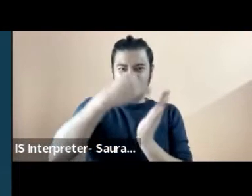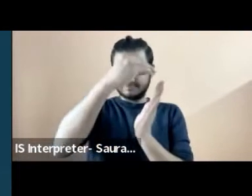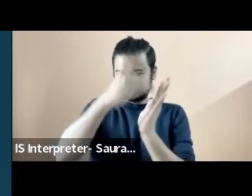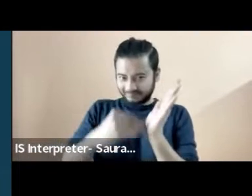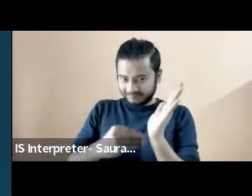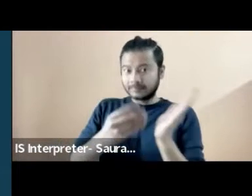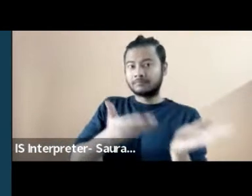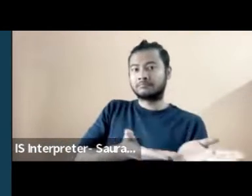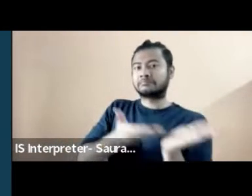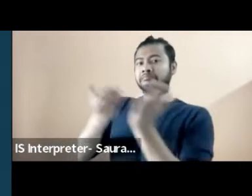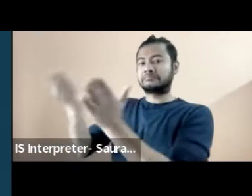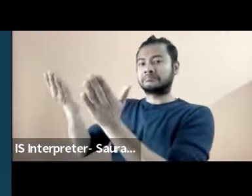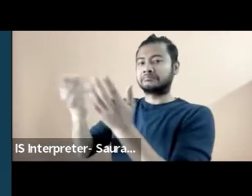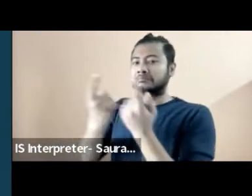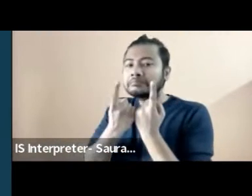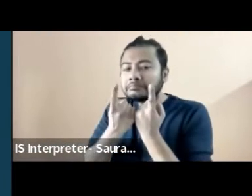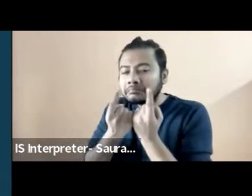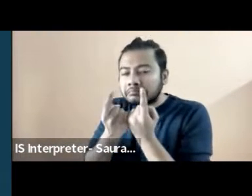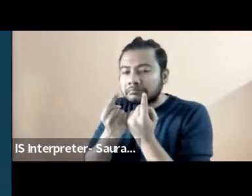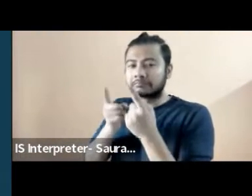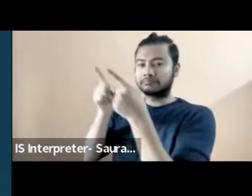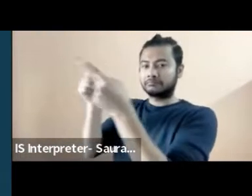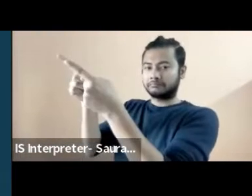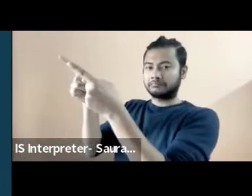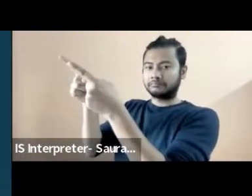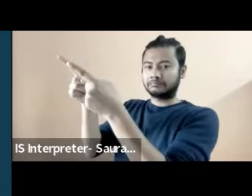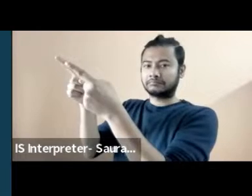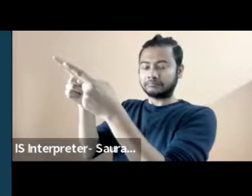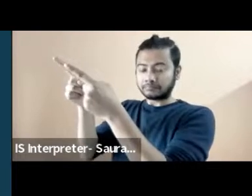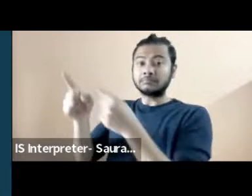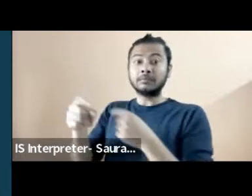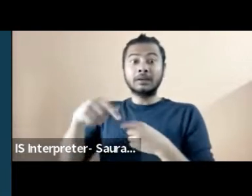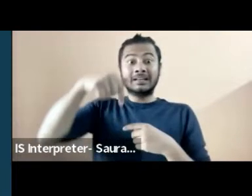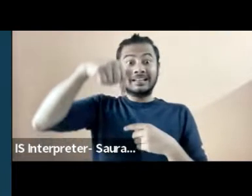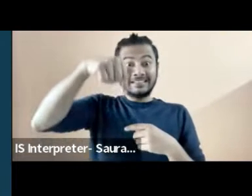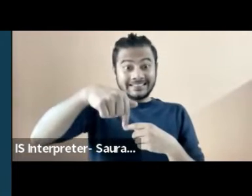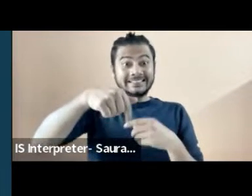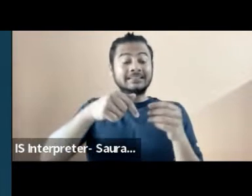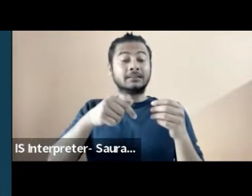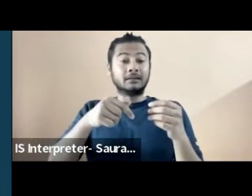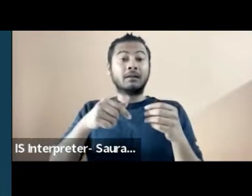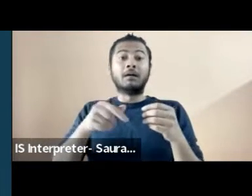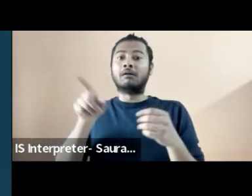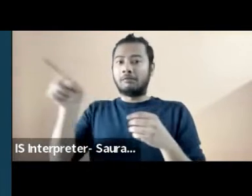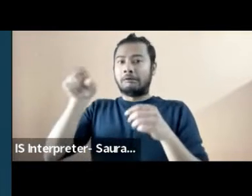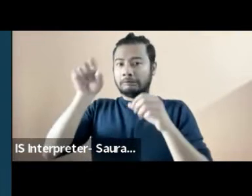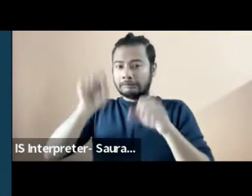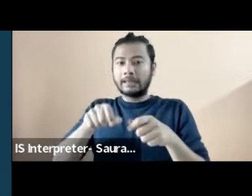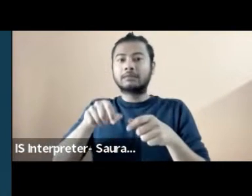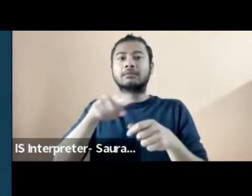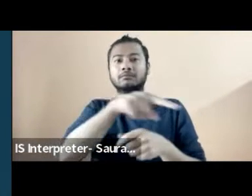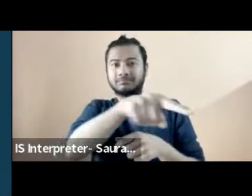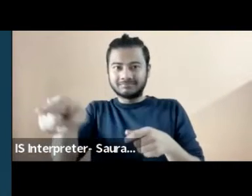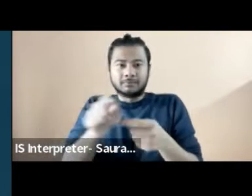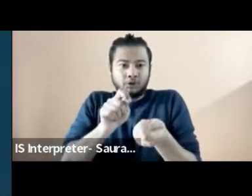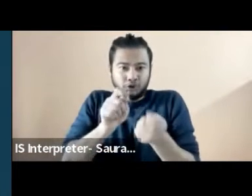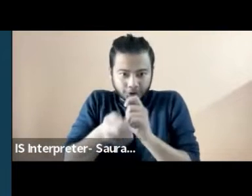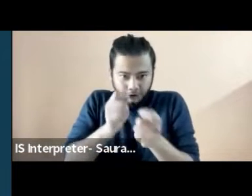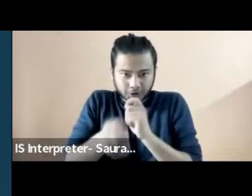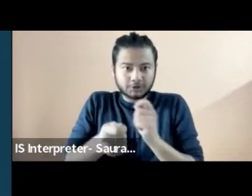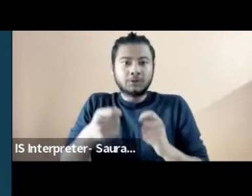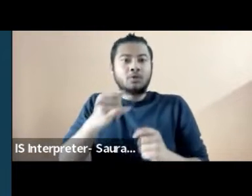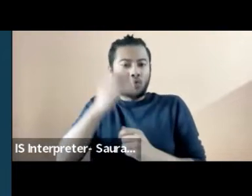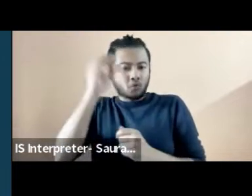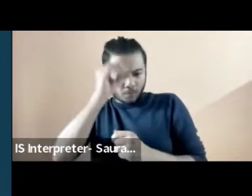is, they at this stage of the process, they can edit and make changes to their verbatim as they feel